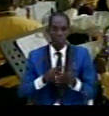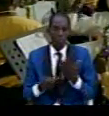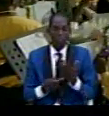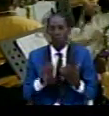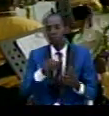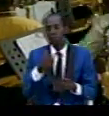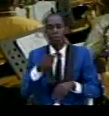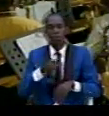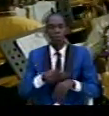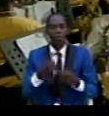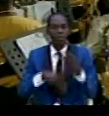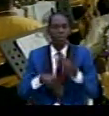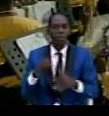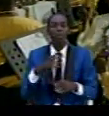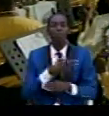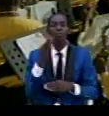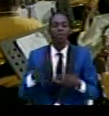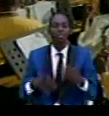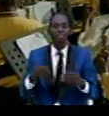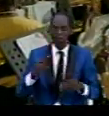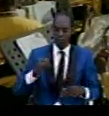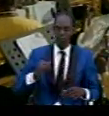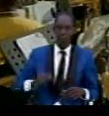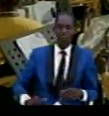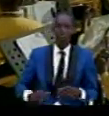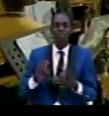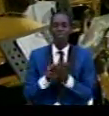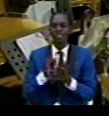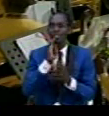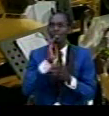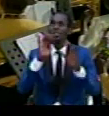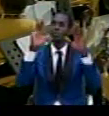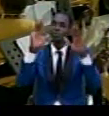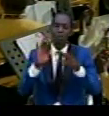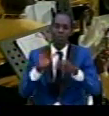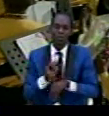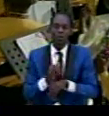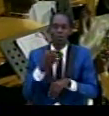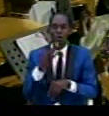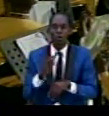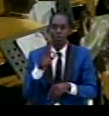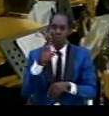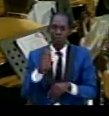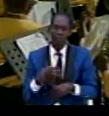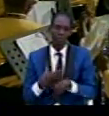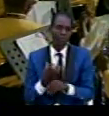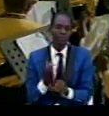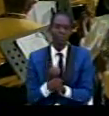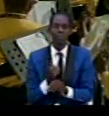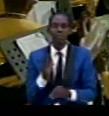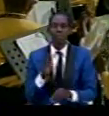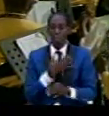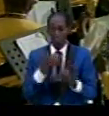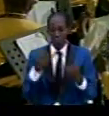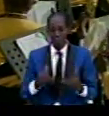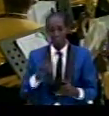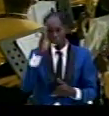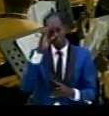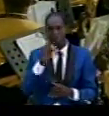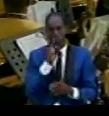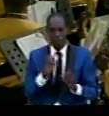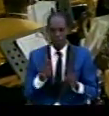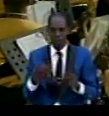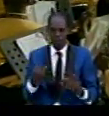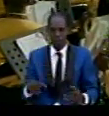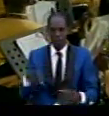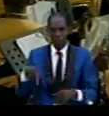the surgery. That is the miracle of recreation. And now the boy, it's okay, and the leg is back to